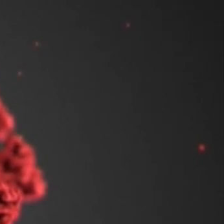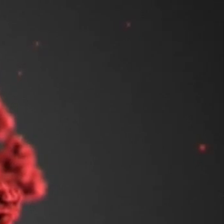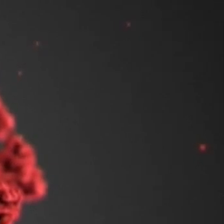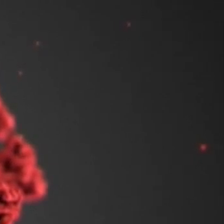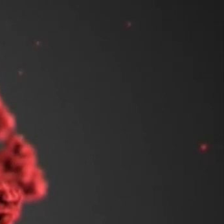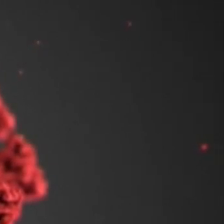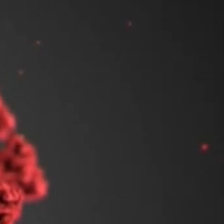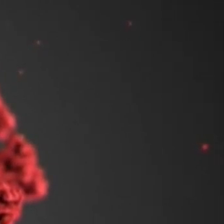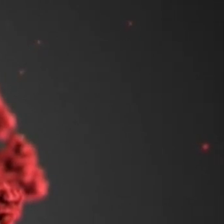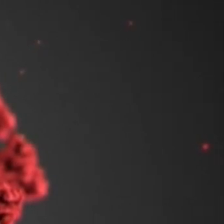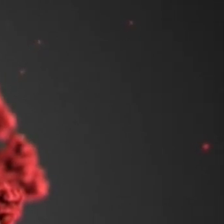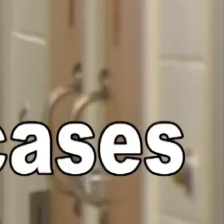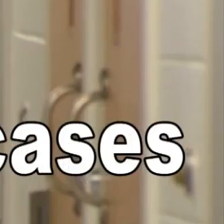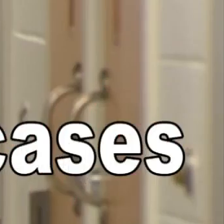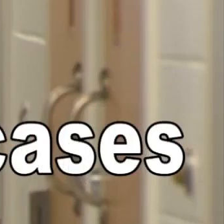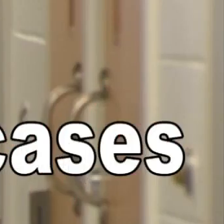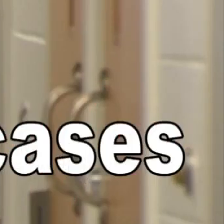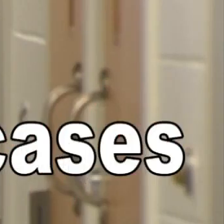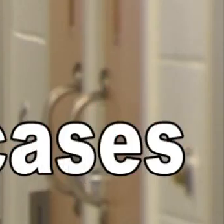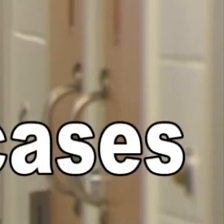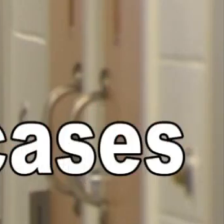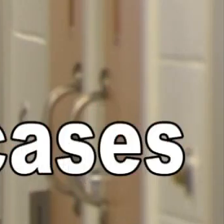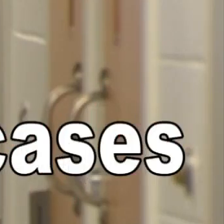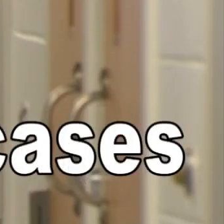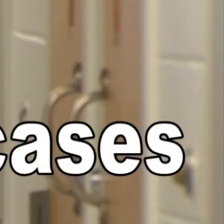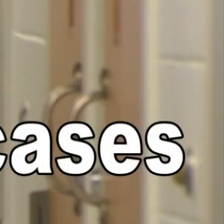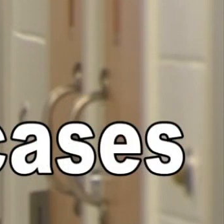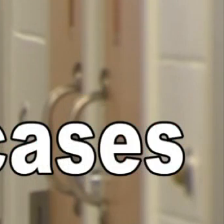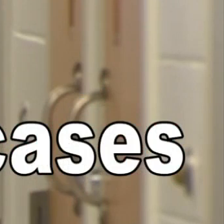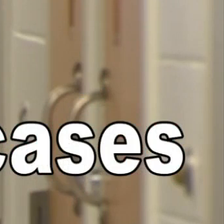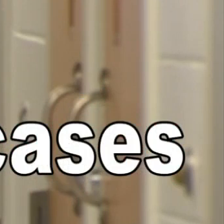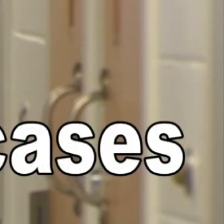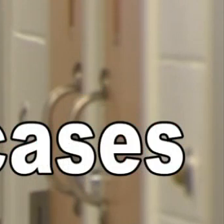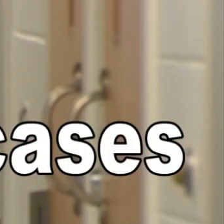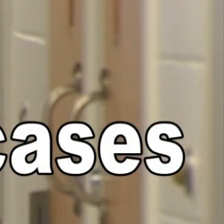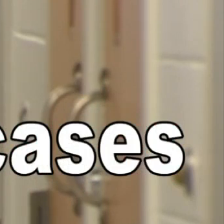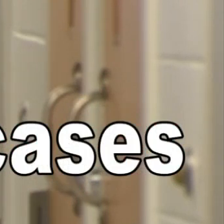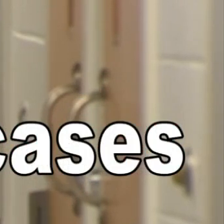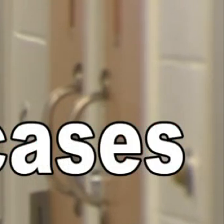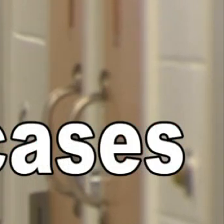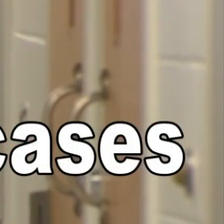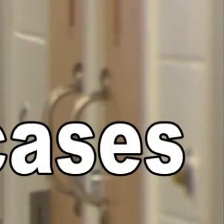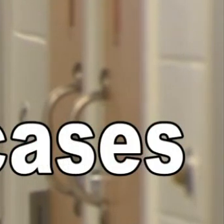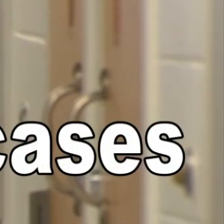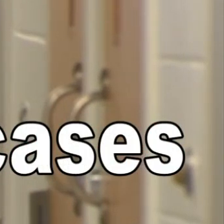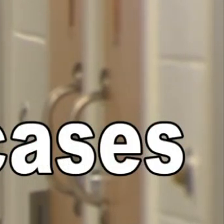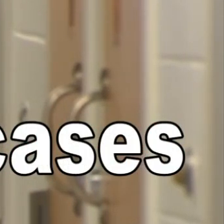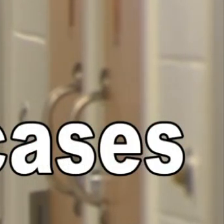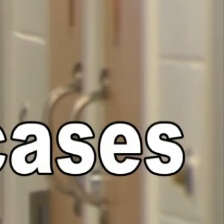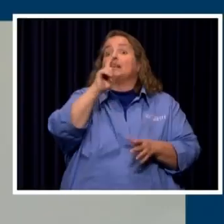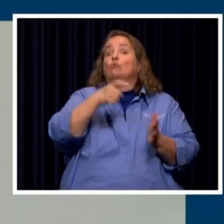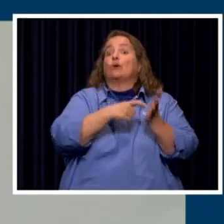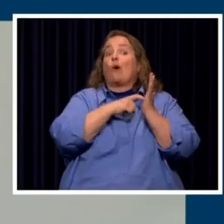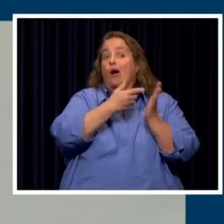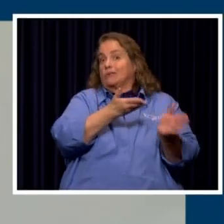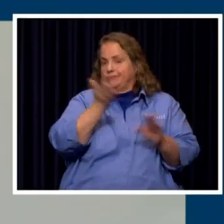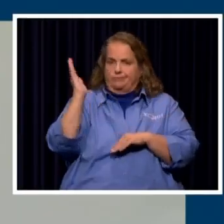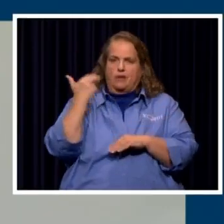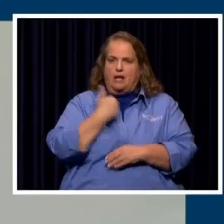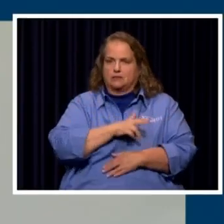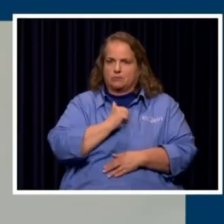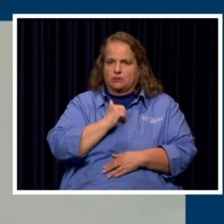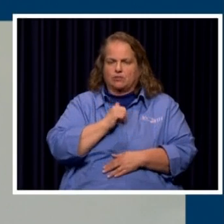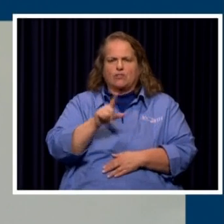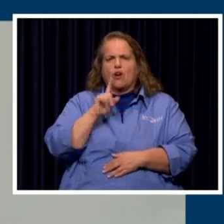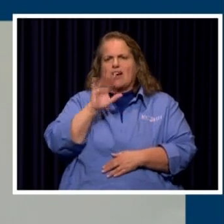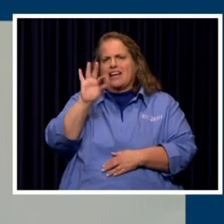now died at the facility. There have been 60 confirmed cases. 40 of them are inmates. There are over 900 inmates